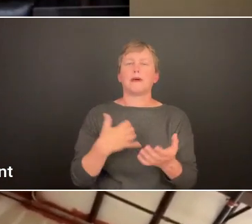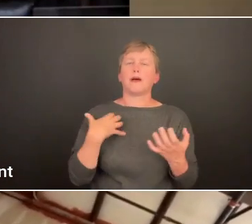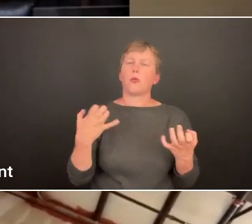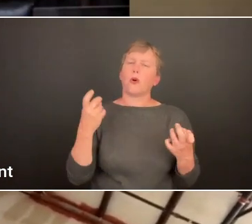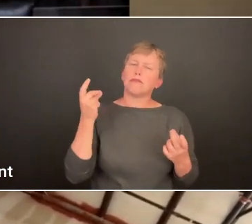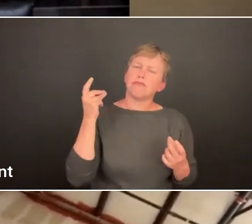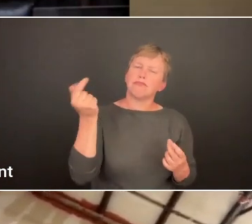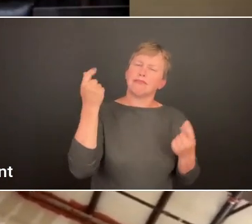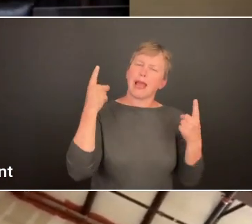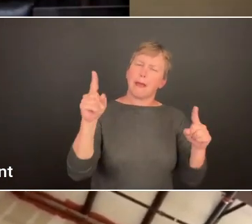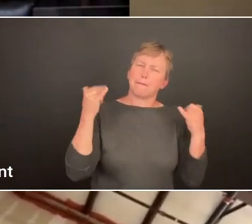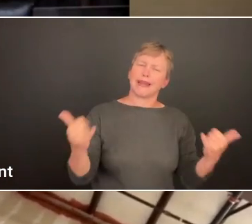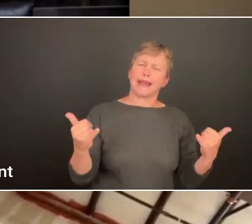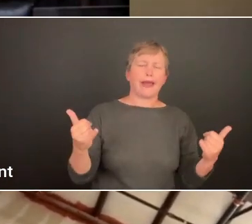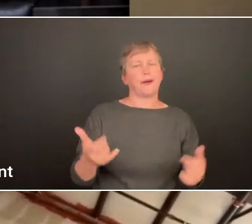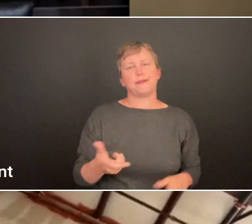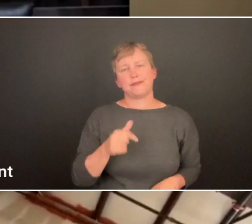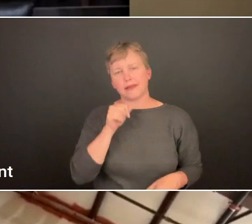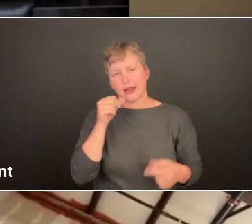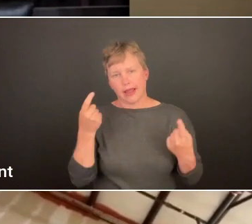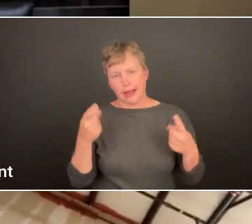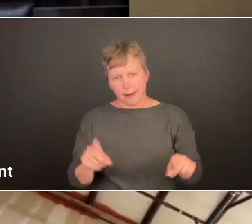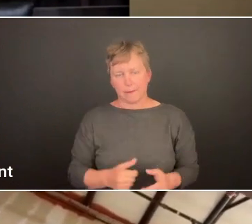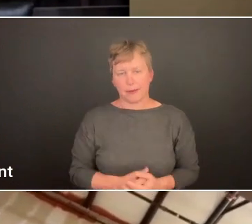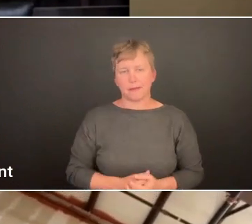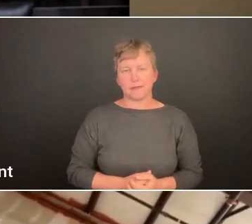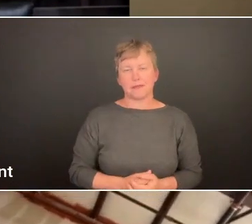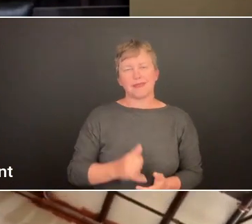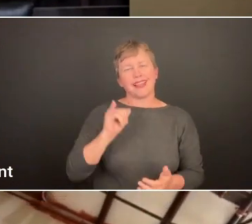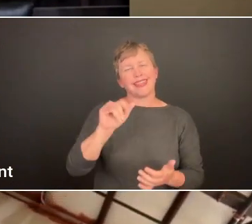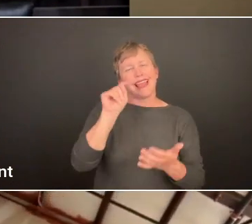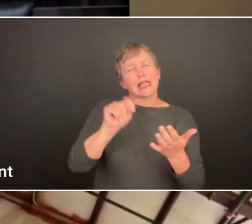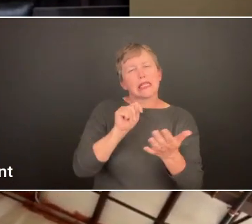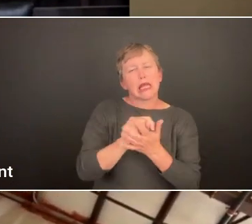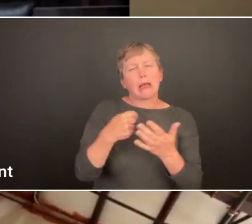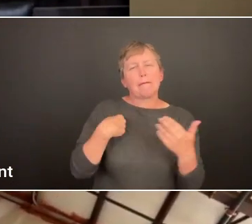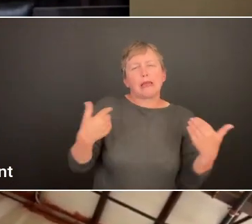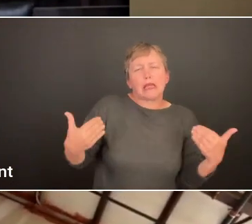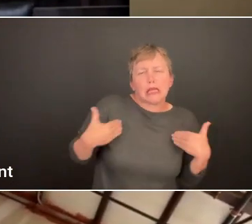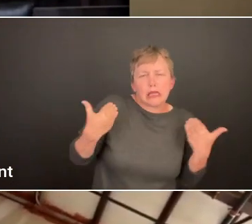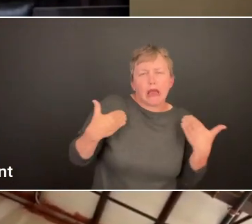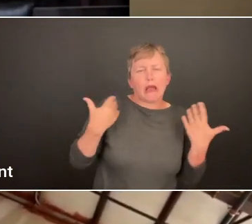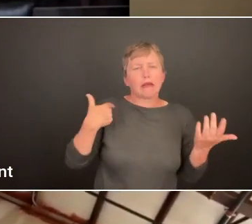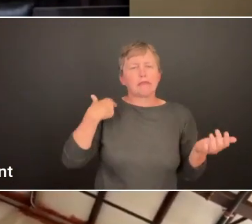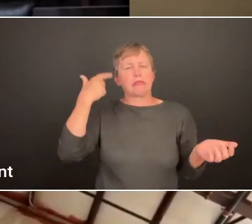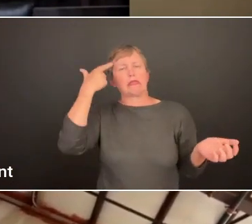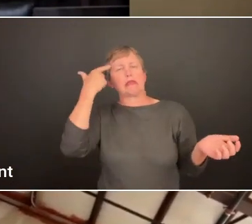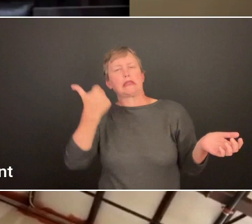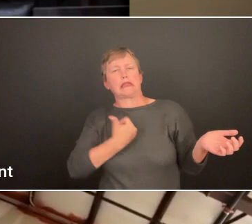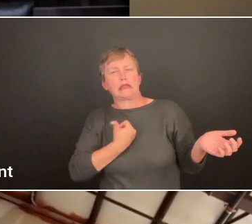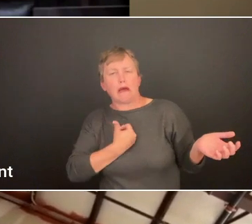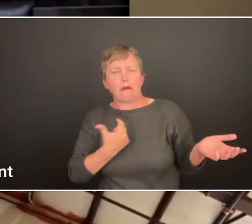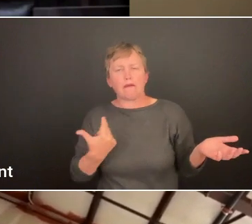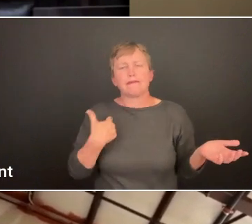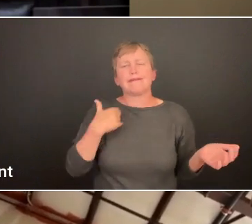orgasm. Felt like at the time out of the question. You know, I tried everything known to man, and